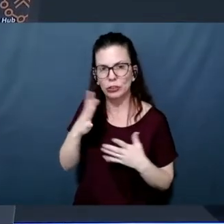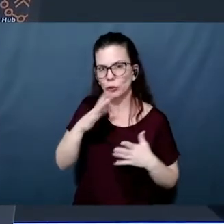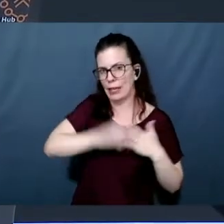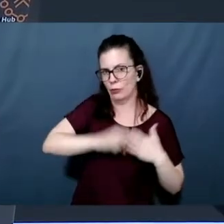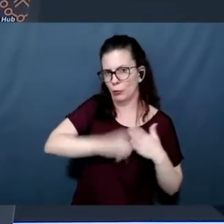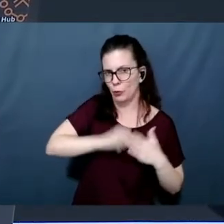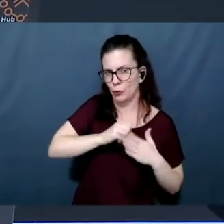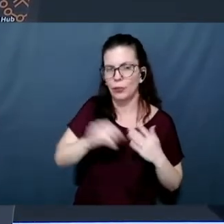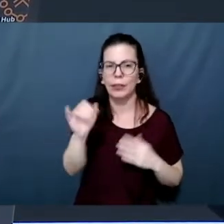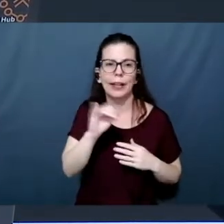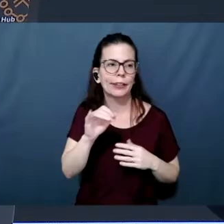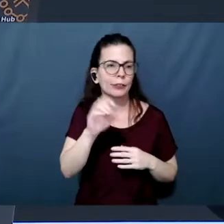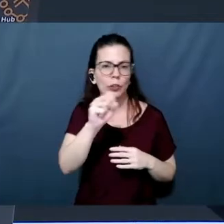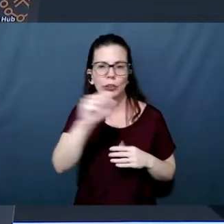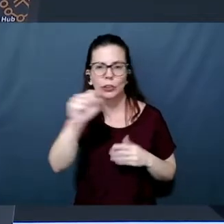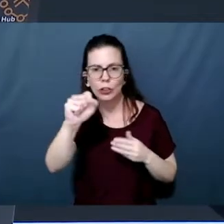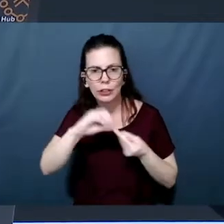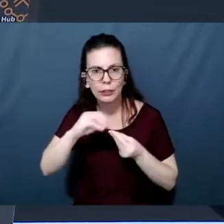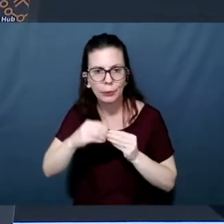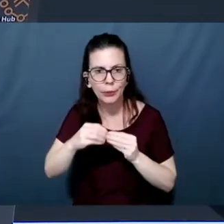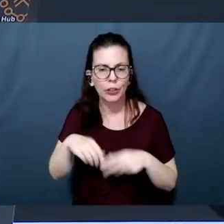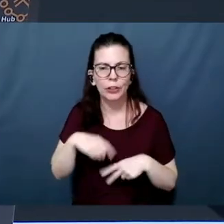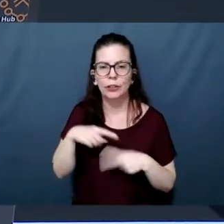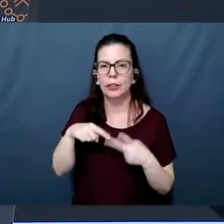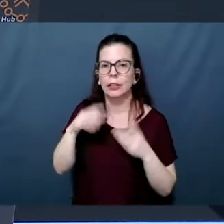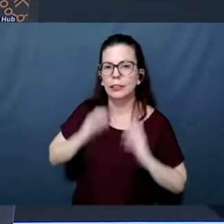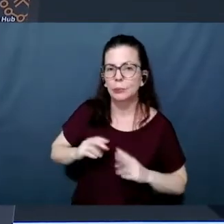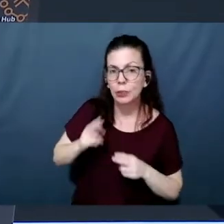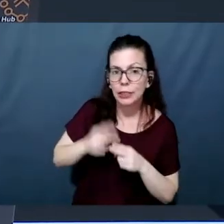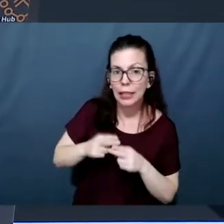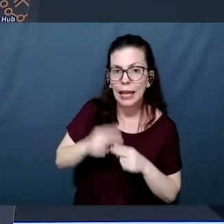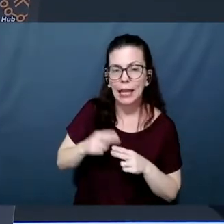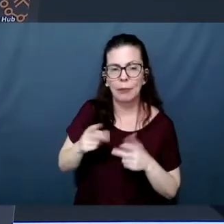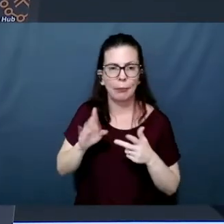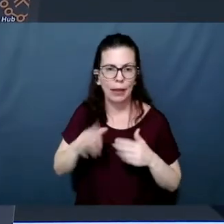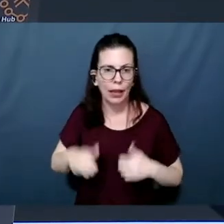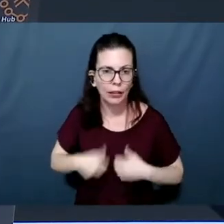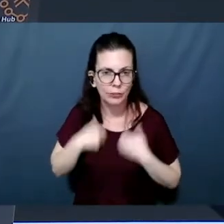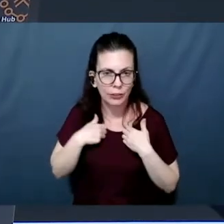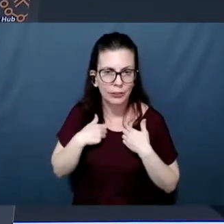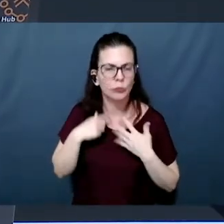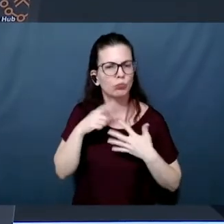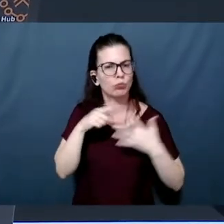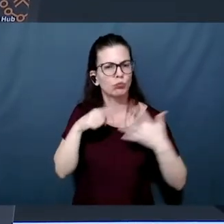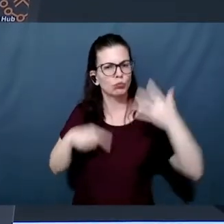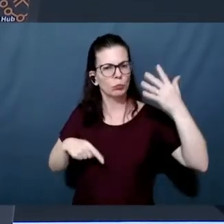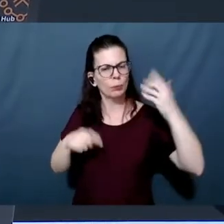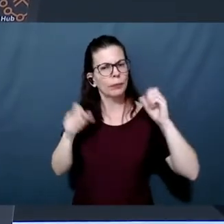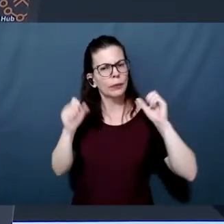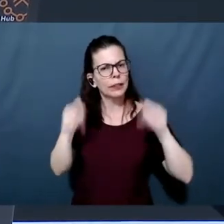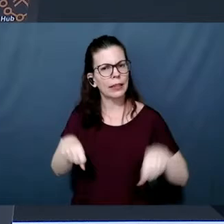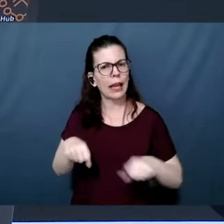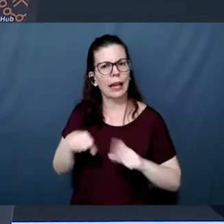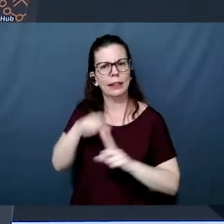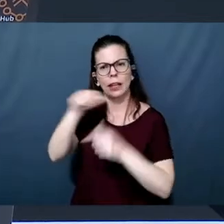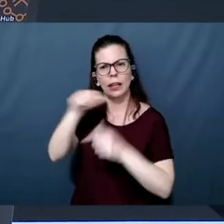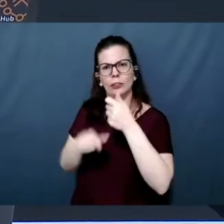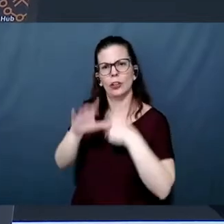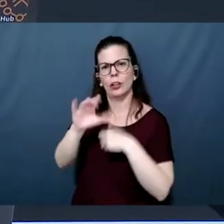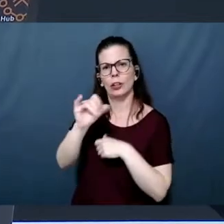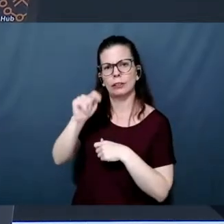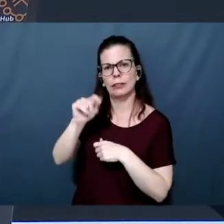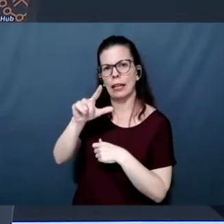security numbers, customer names, addresses. So you can do a ton of these things within Contact Lens, and all of this is baked